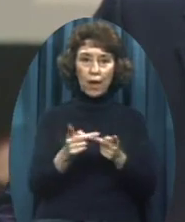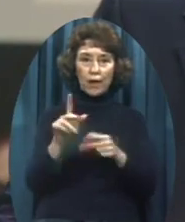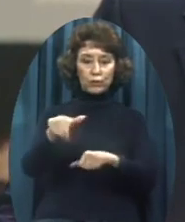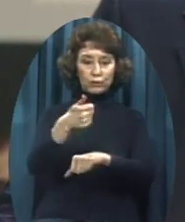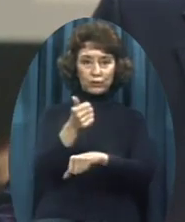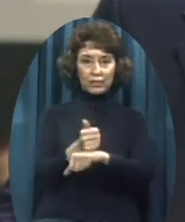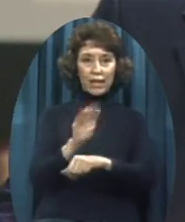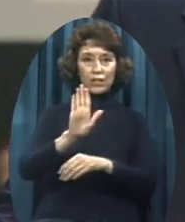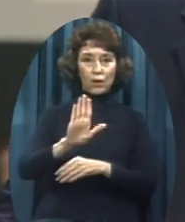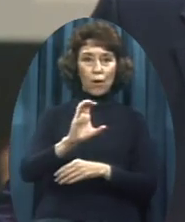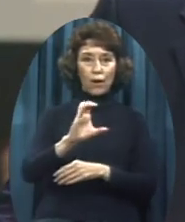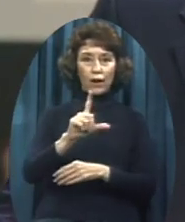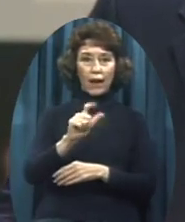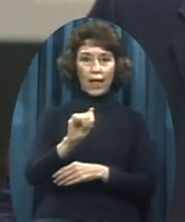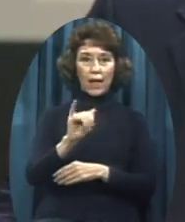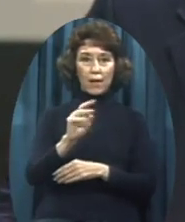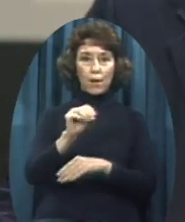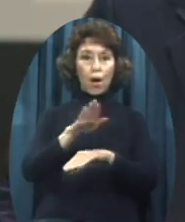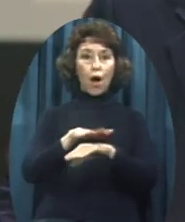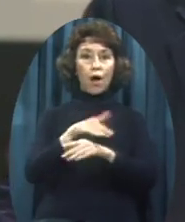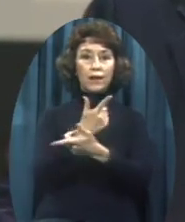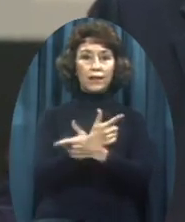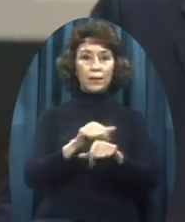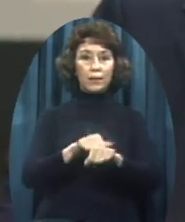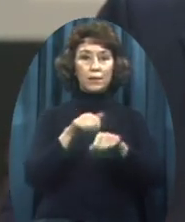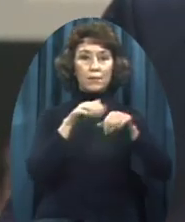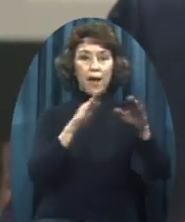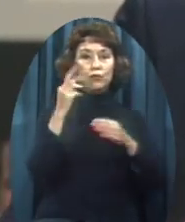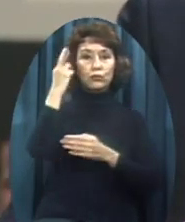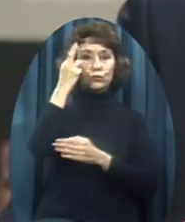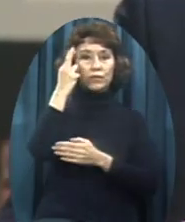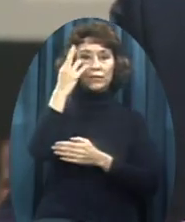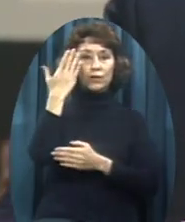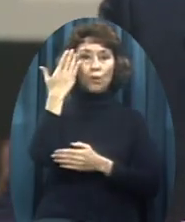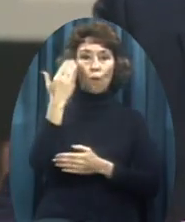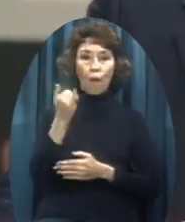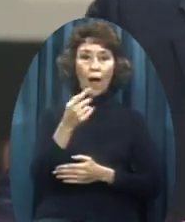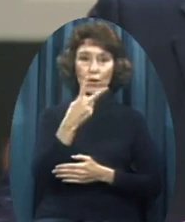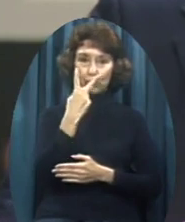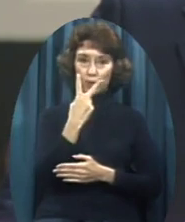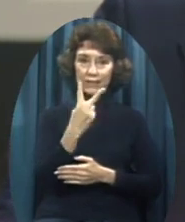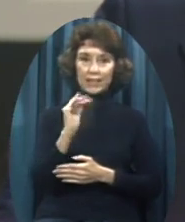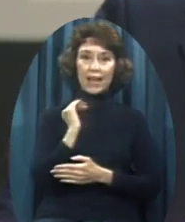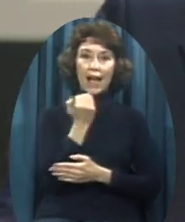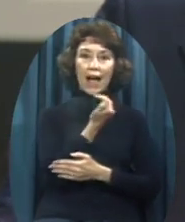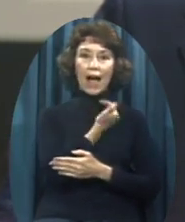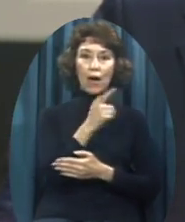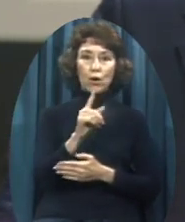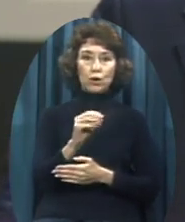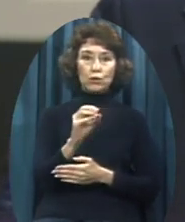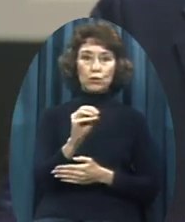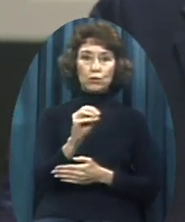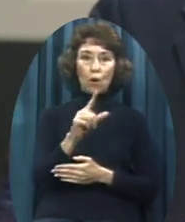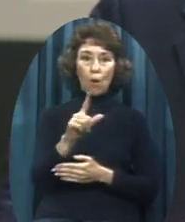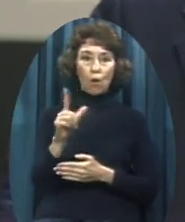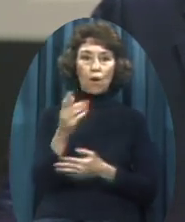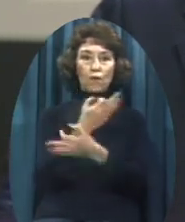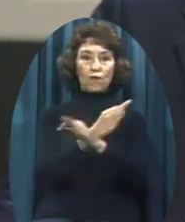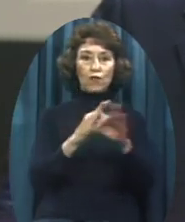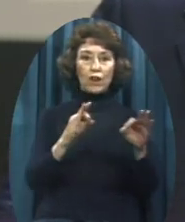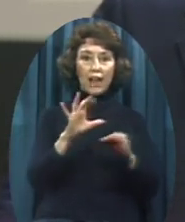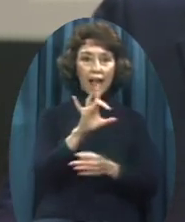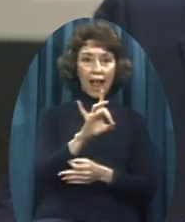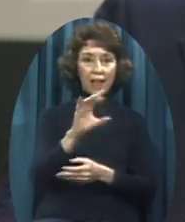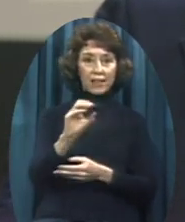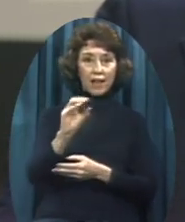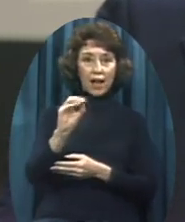your claim on Liberty Mountain. And the reason why our toll-free number will be up throughout the program today is because we